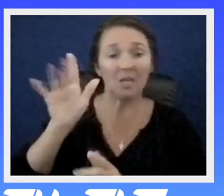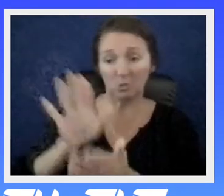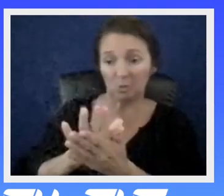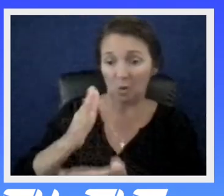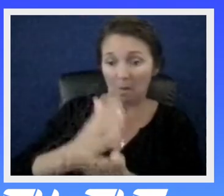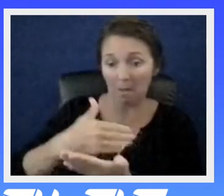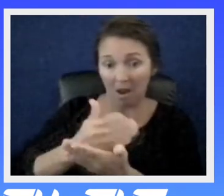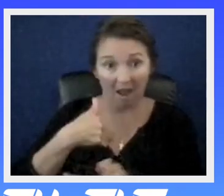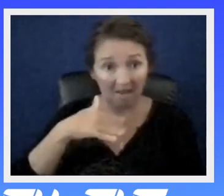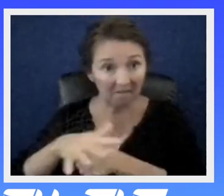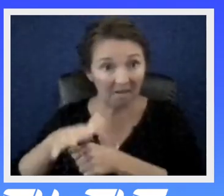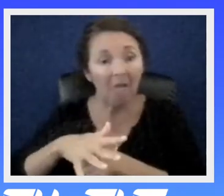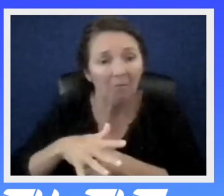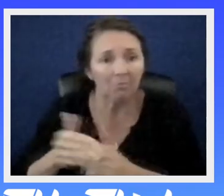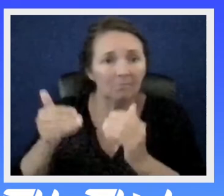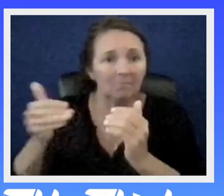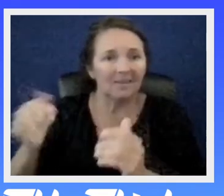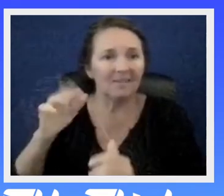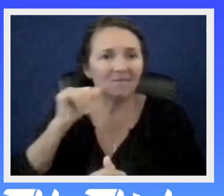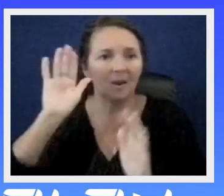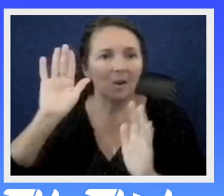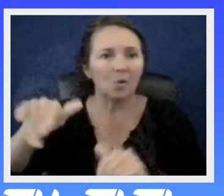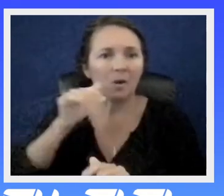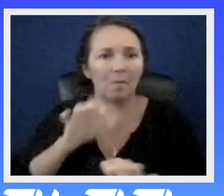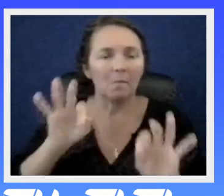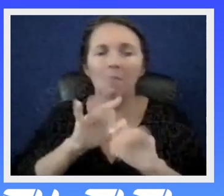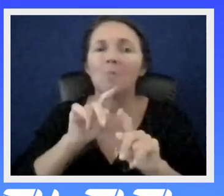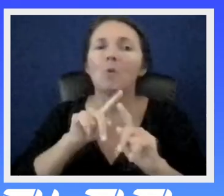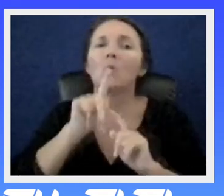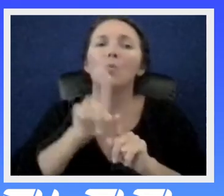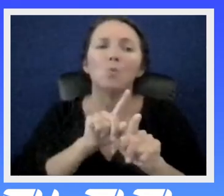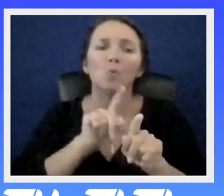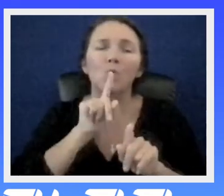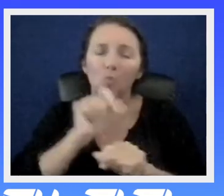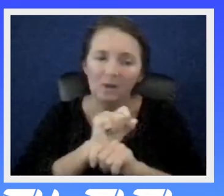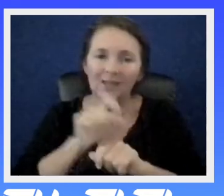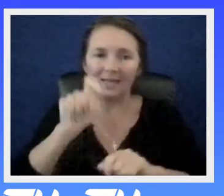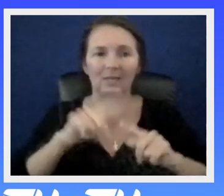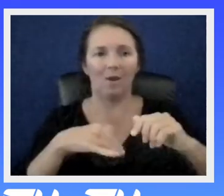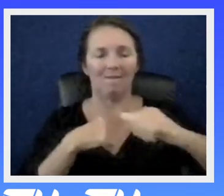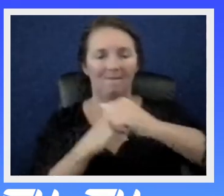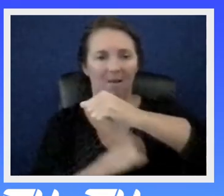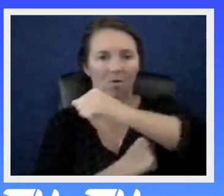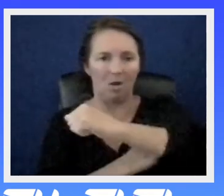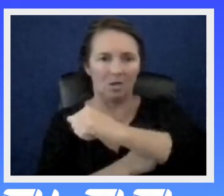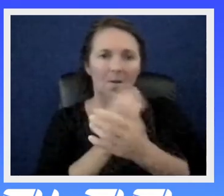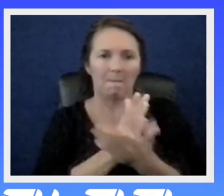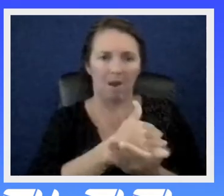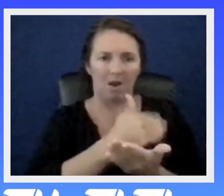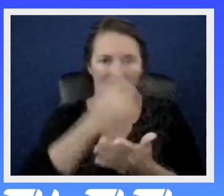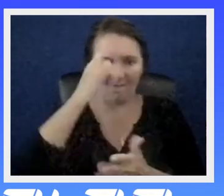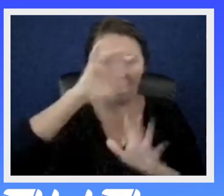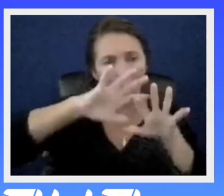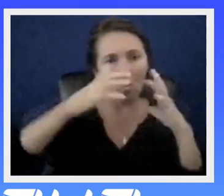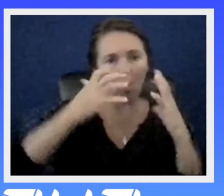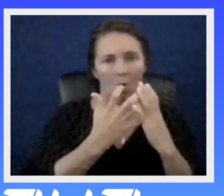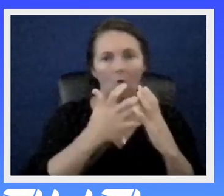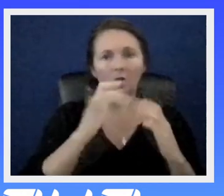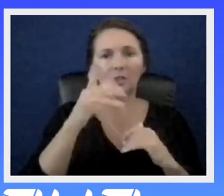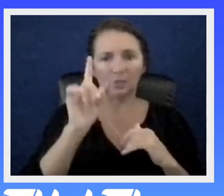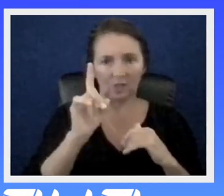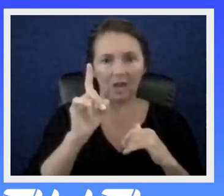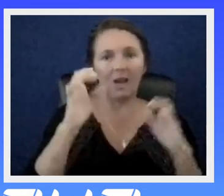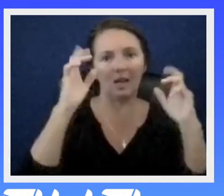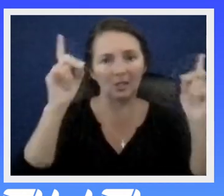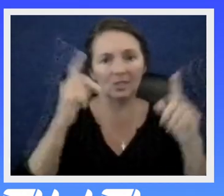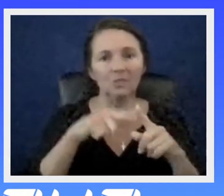enough. We need to have a foundation budget, and we need to have a commitment for whole child education that includes